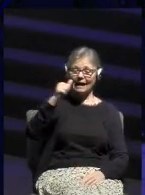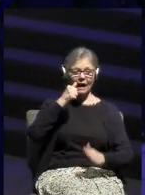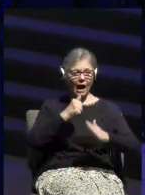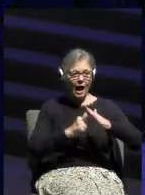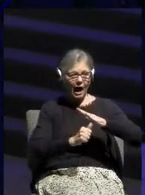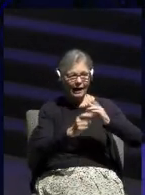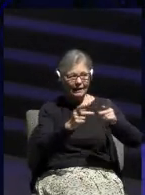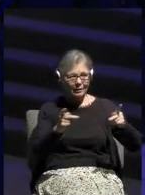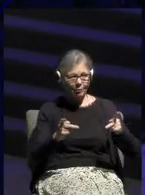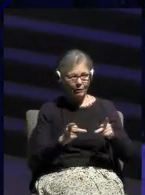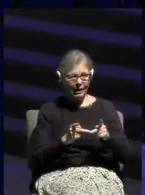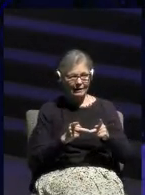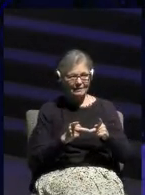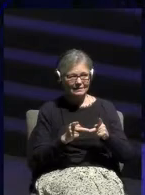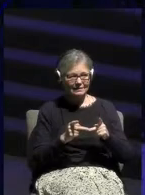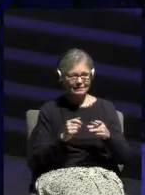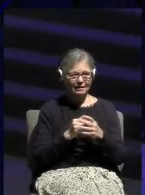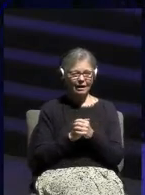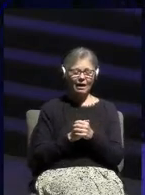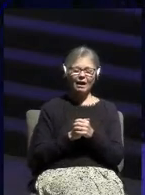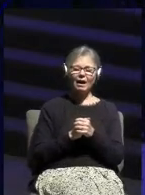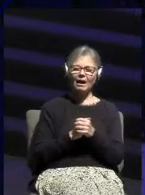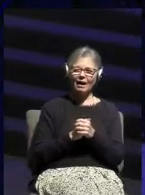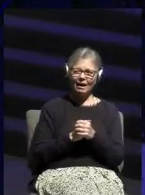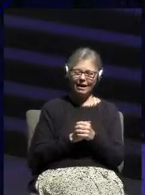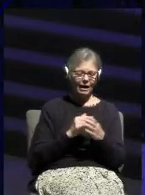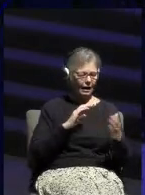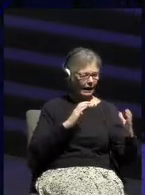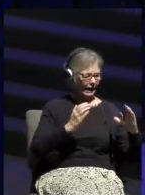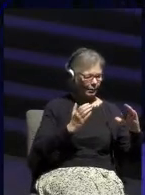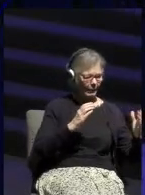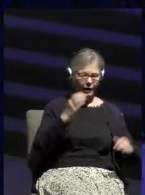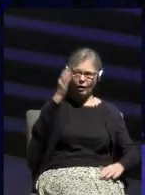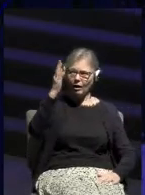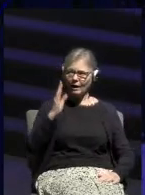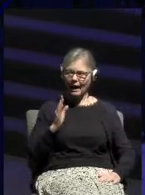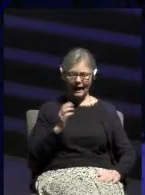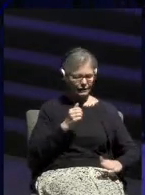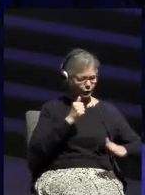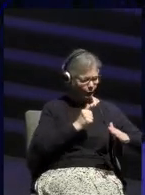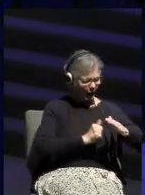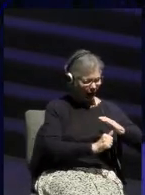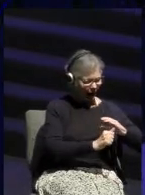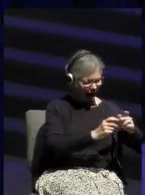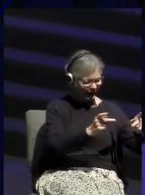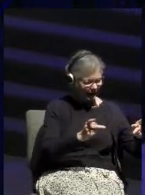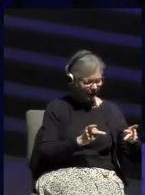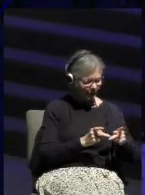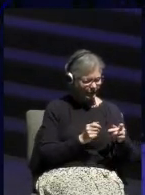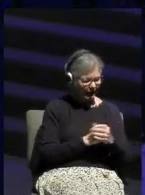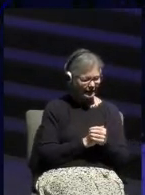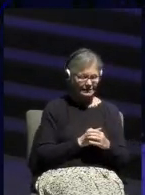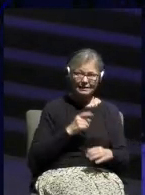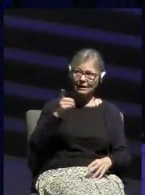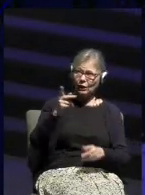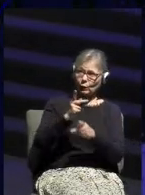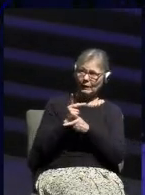The idea of God being compared to a hiding place, or as one who hides the